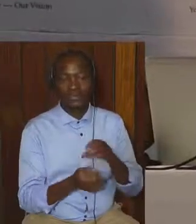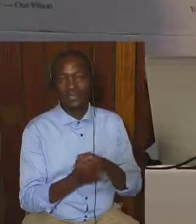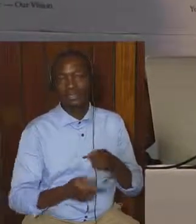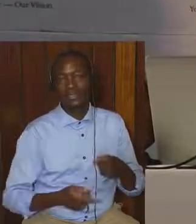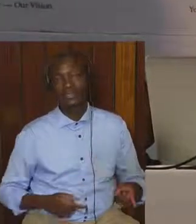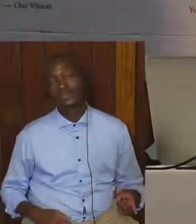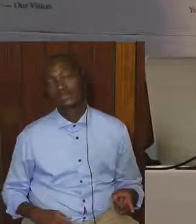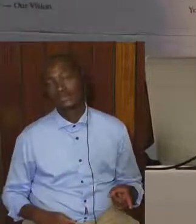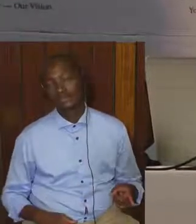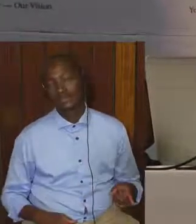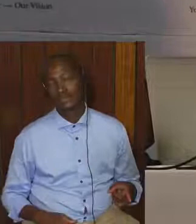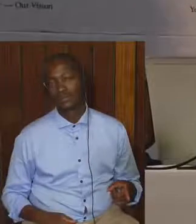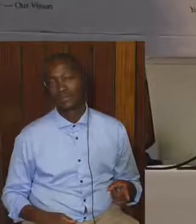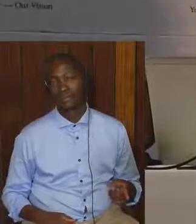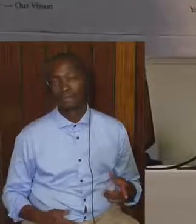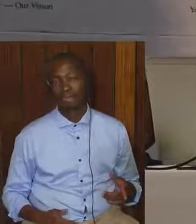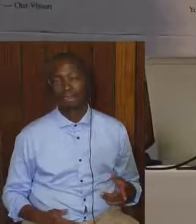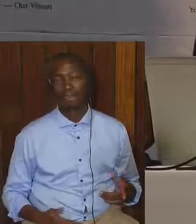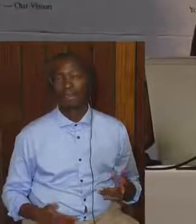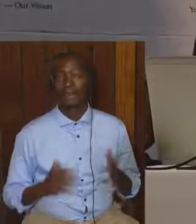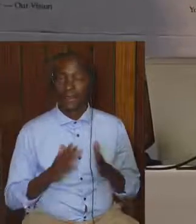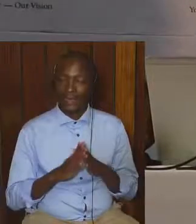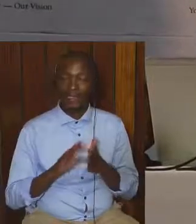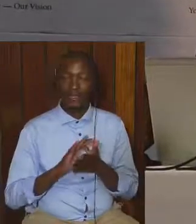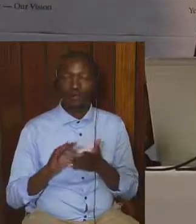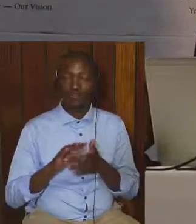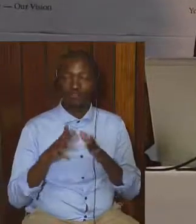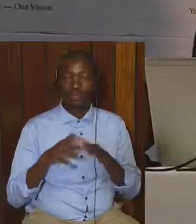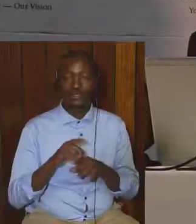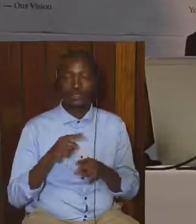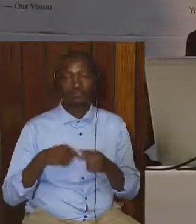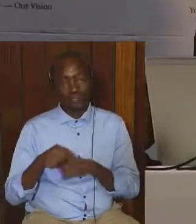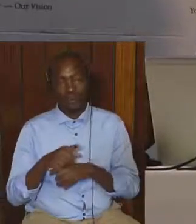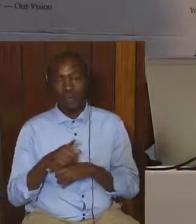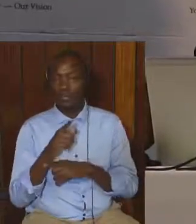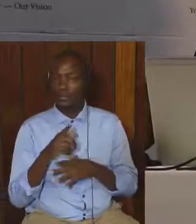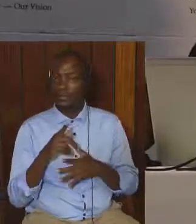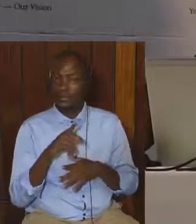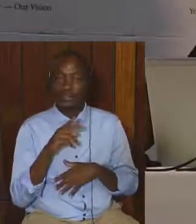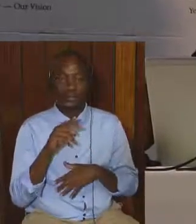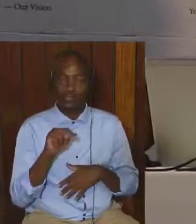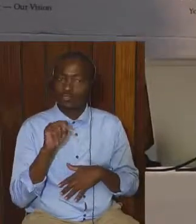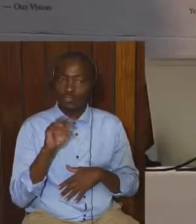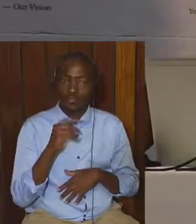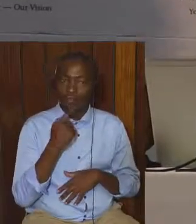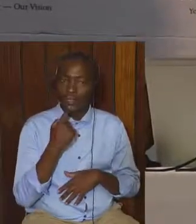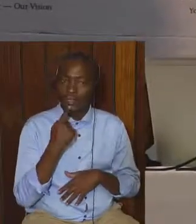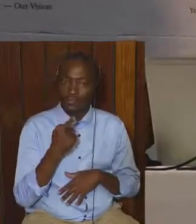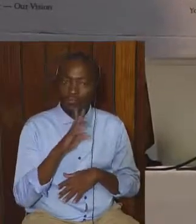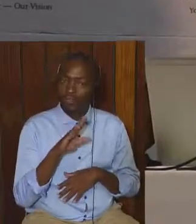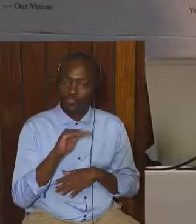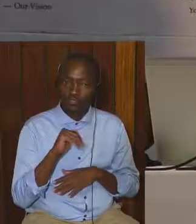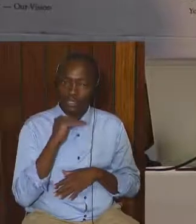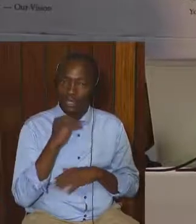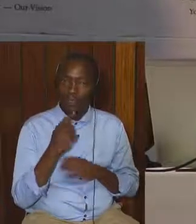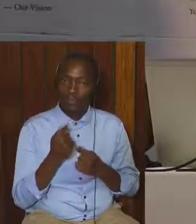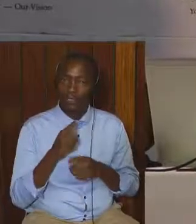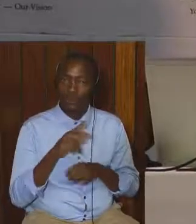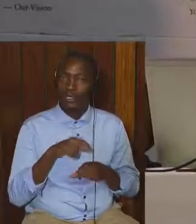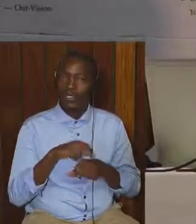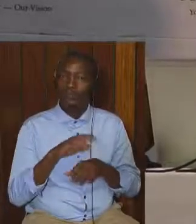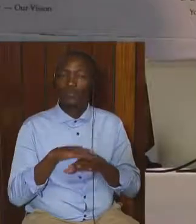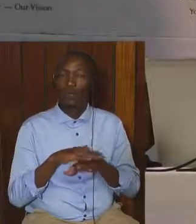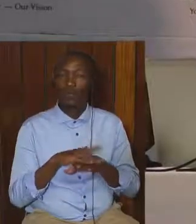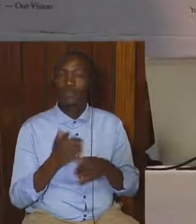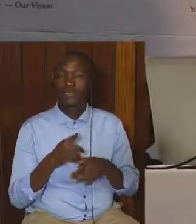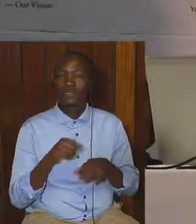incurred. And then the contractor will turn around and say, no, but it's not enough money. We need more money. And then